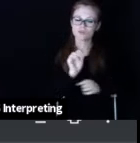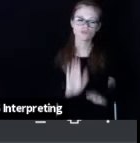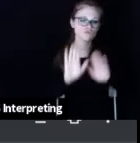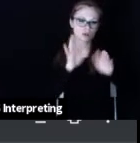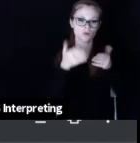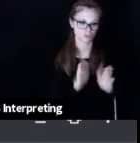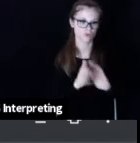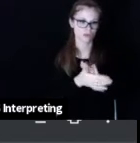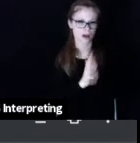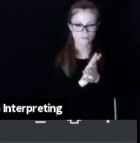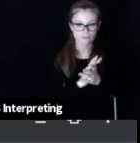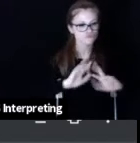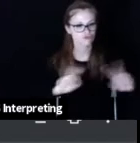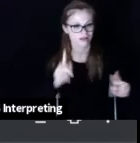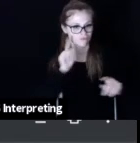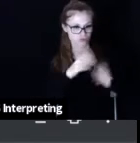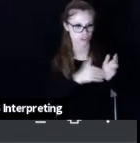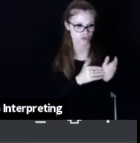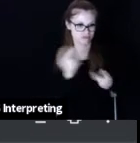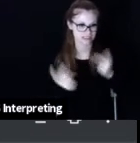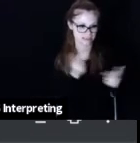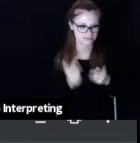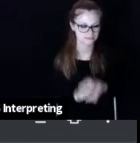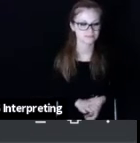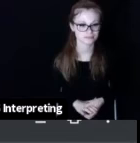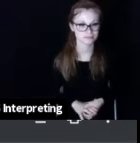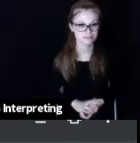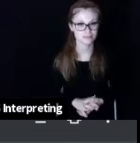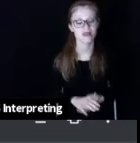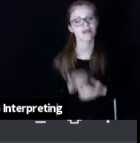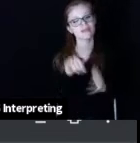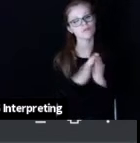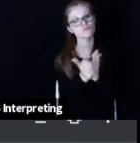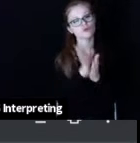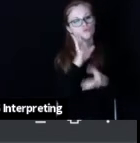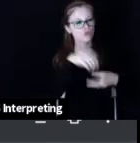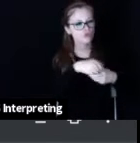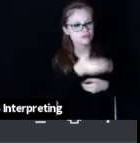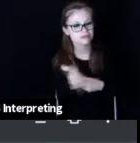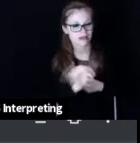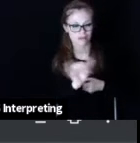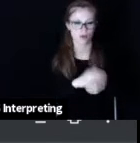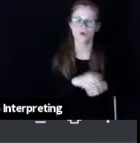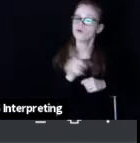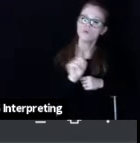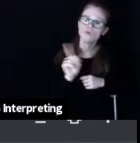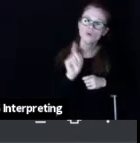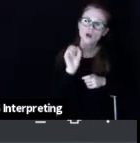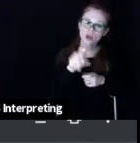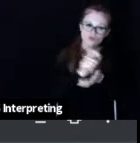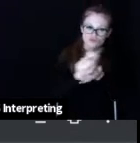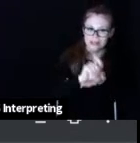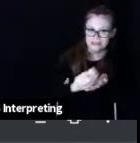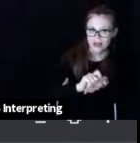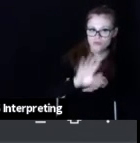organized for the visit. So the book will include things like where you can write down your other